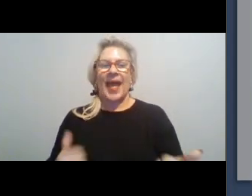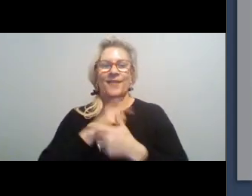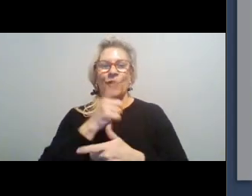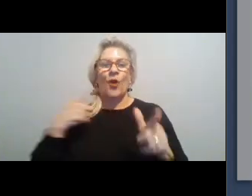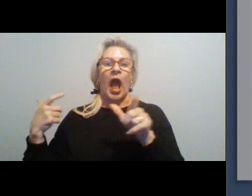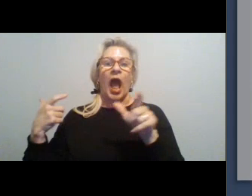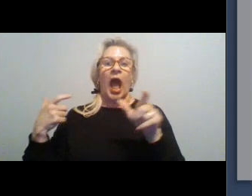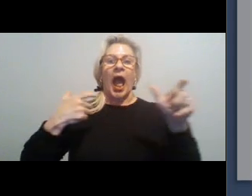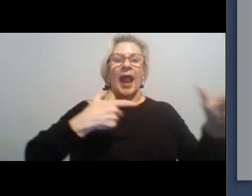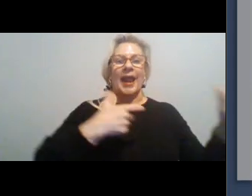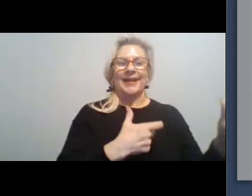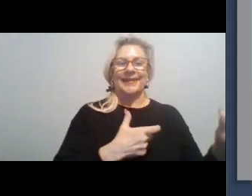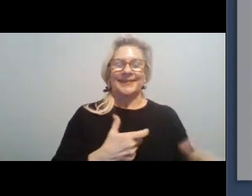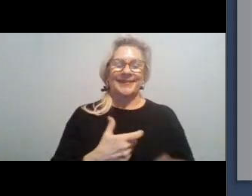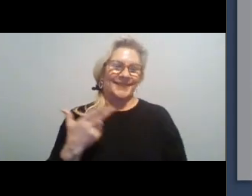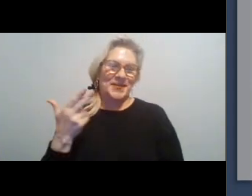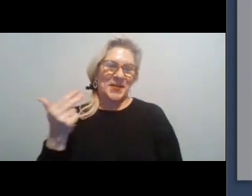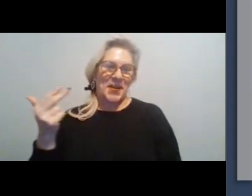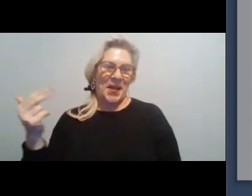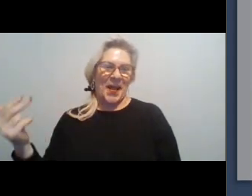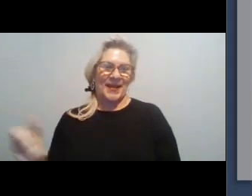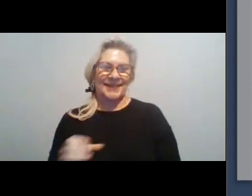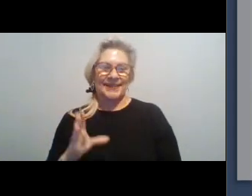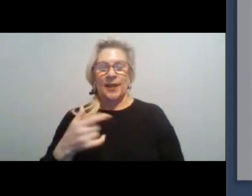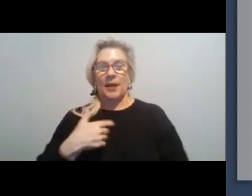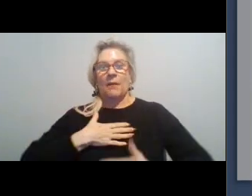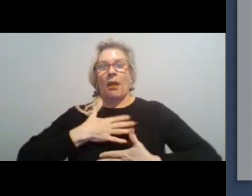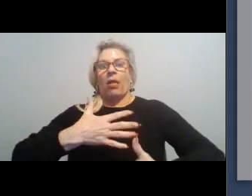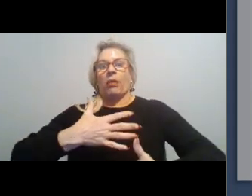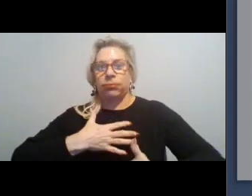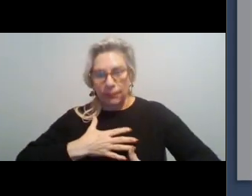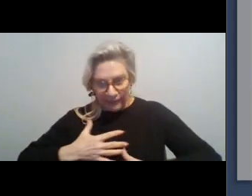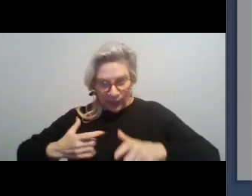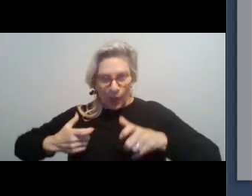I appreciate that. That was well done. I might be breathing heavy, but